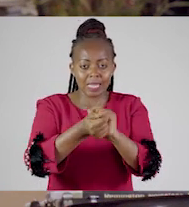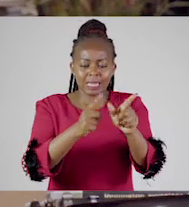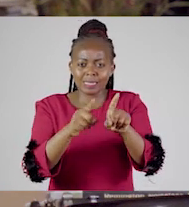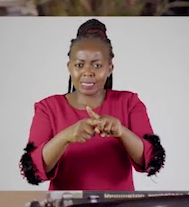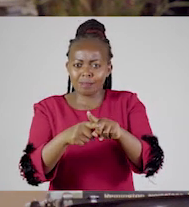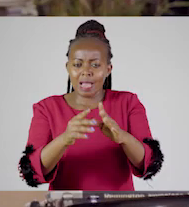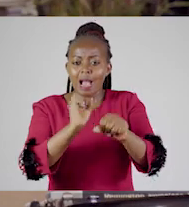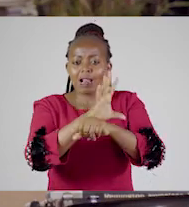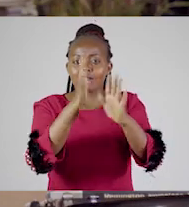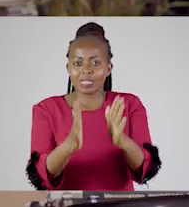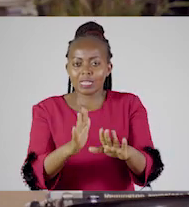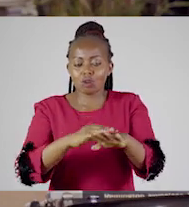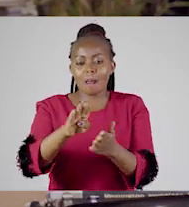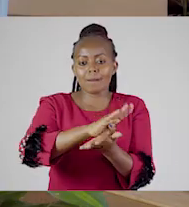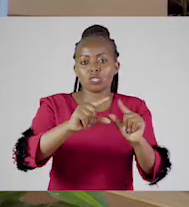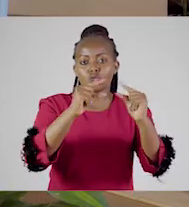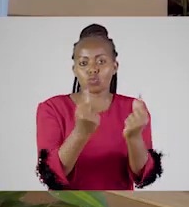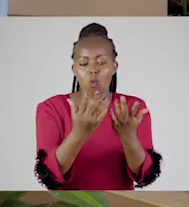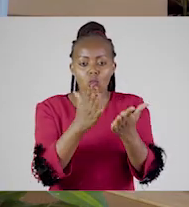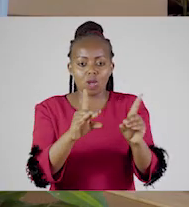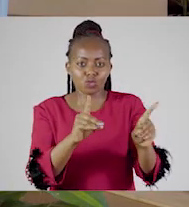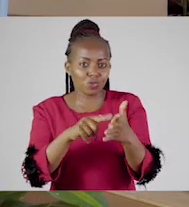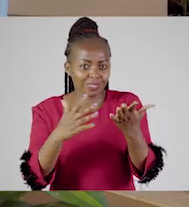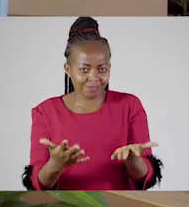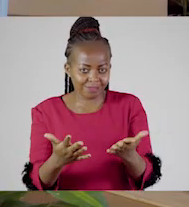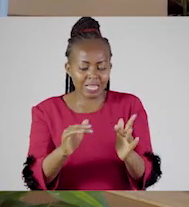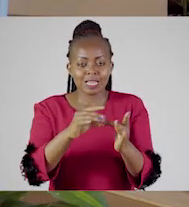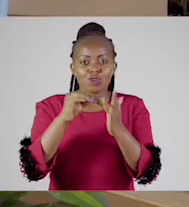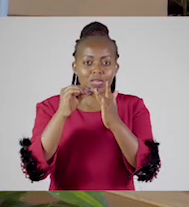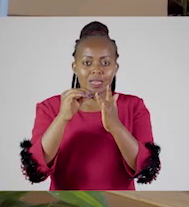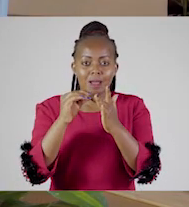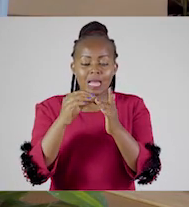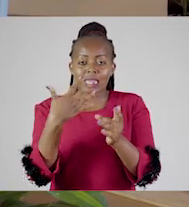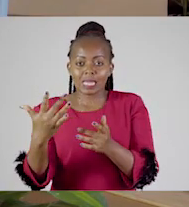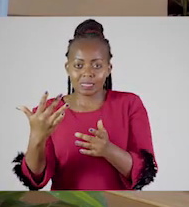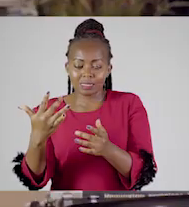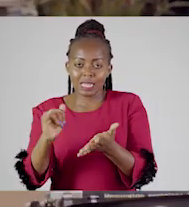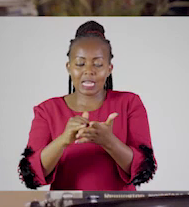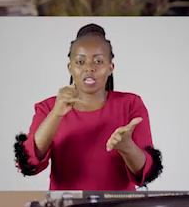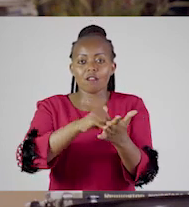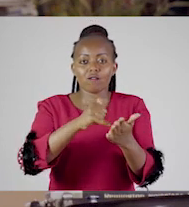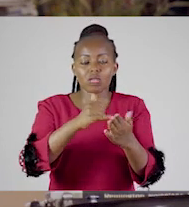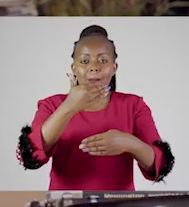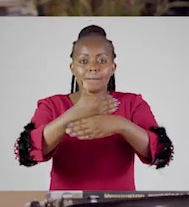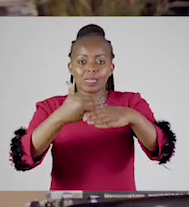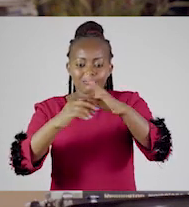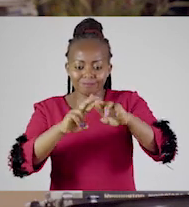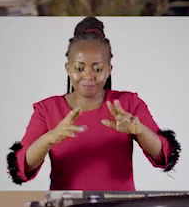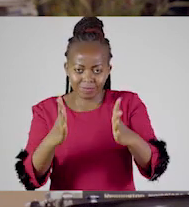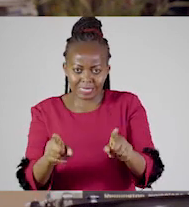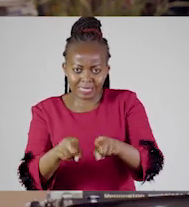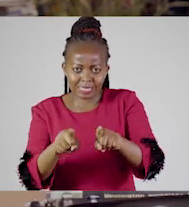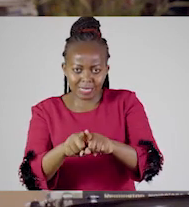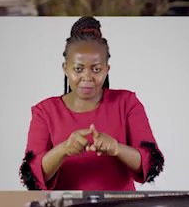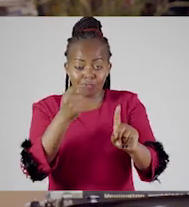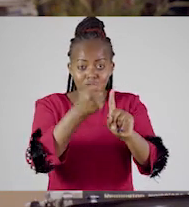chief technical advisor at the BESIC group, where we deal with unique property advisory that involves building surveying, technical